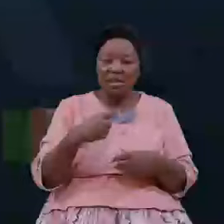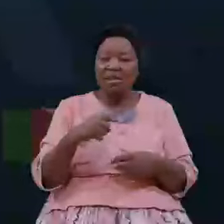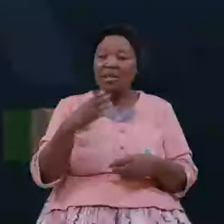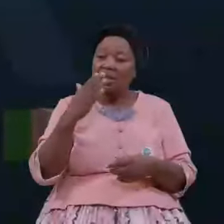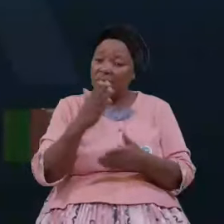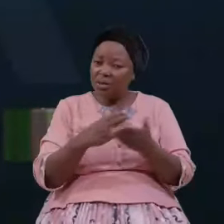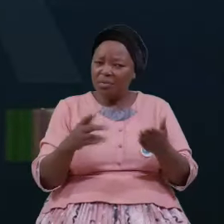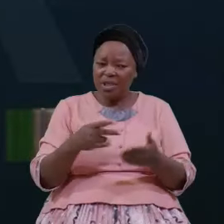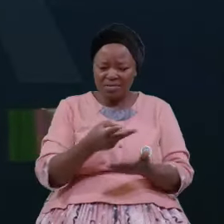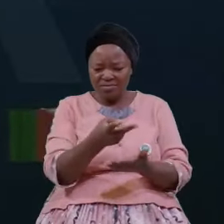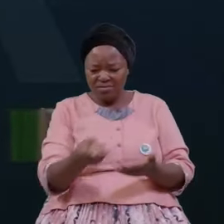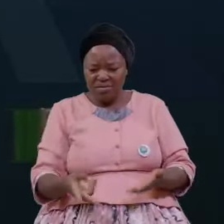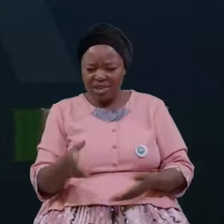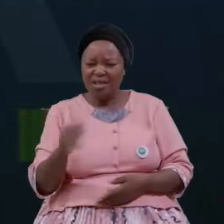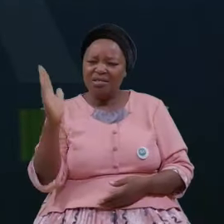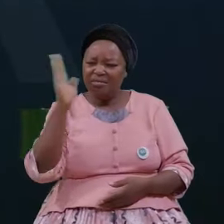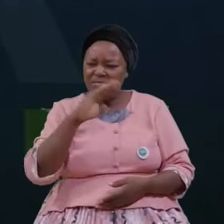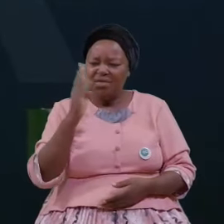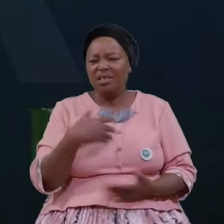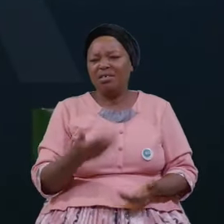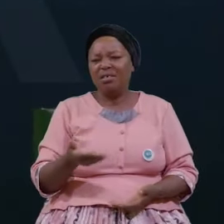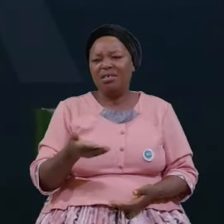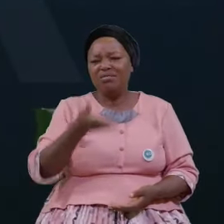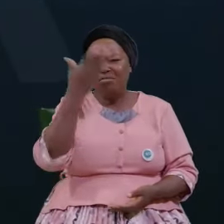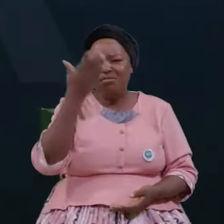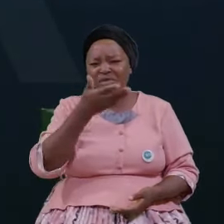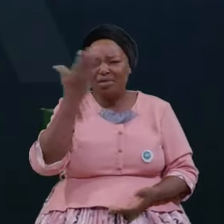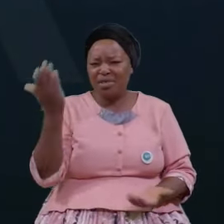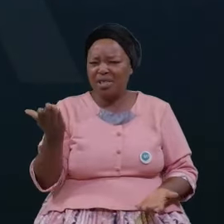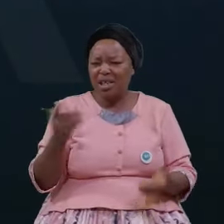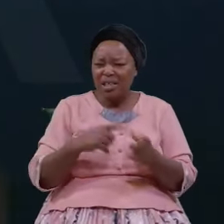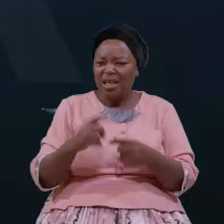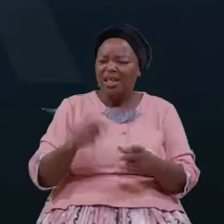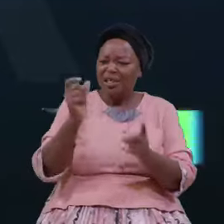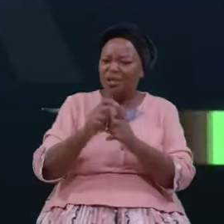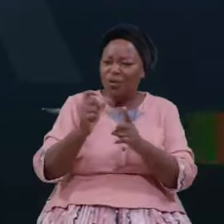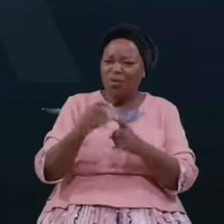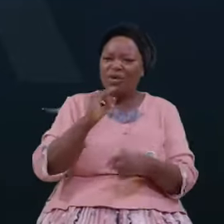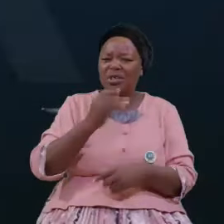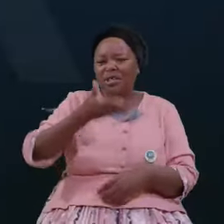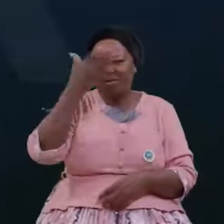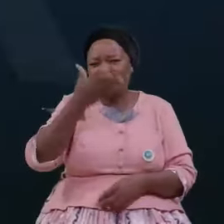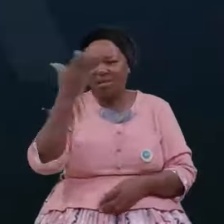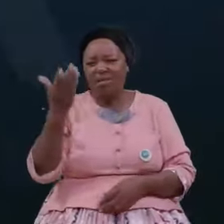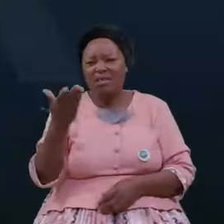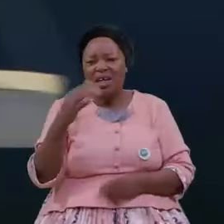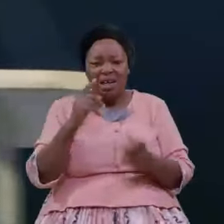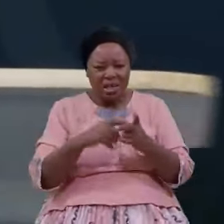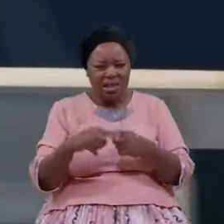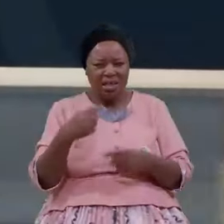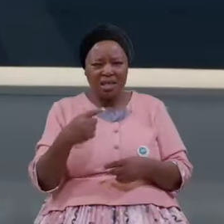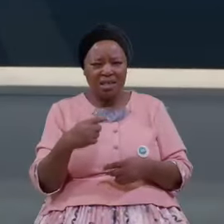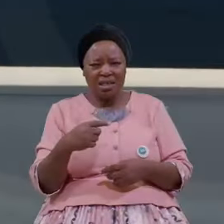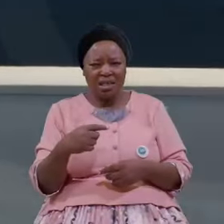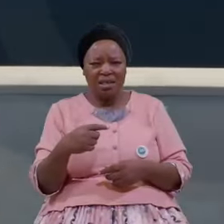stinking. His utterance, his words stinking. They say, if you